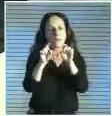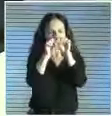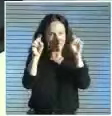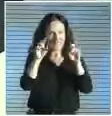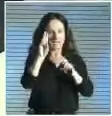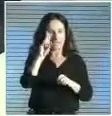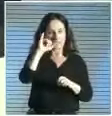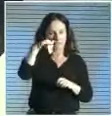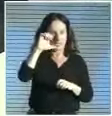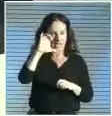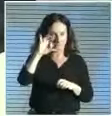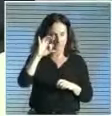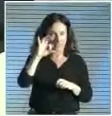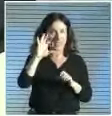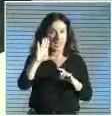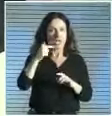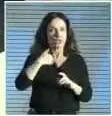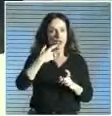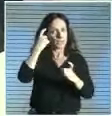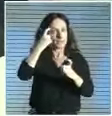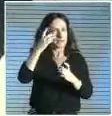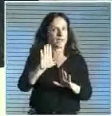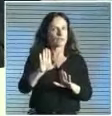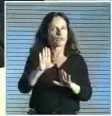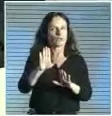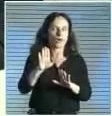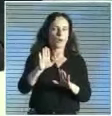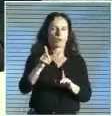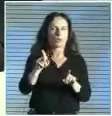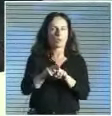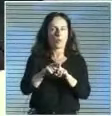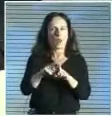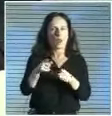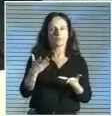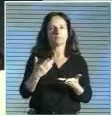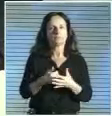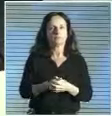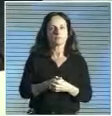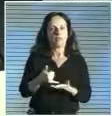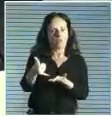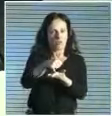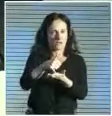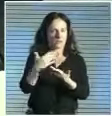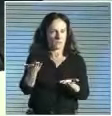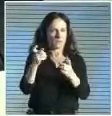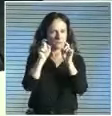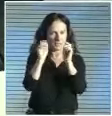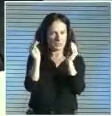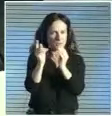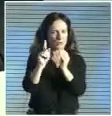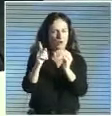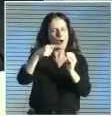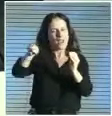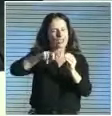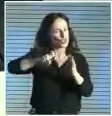in a weak position for small and medium sized company, but they have different challenges. And for them, it's quite